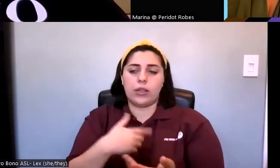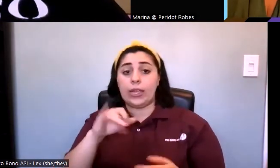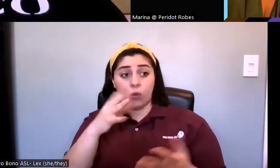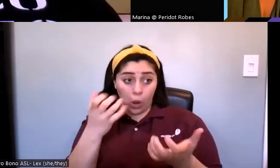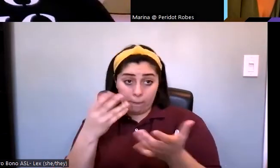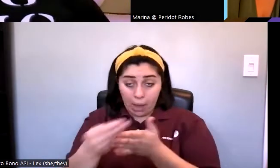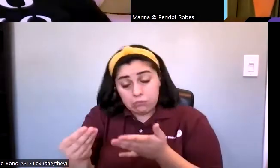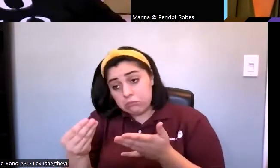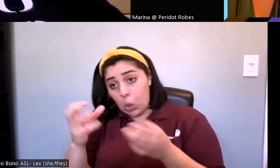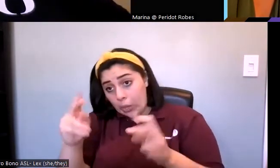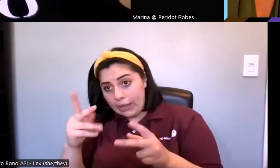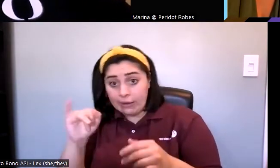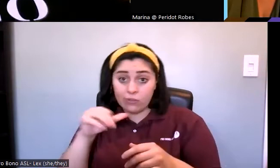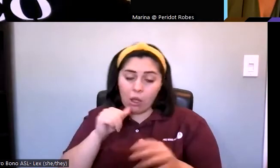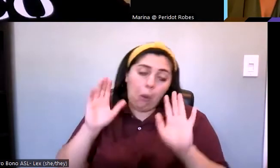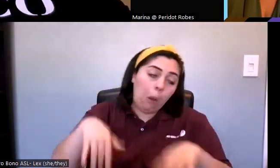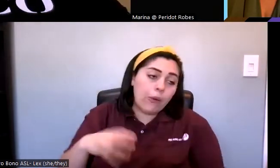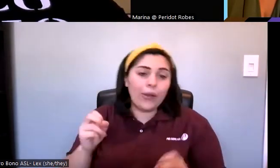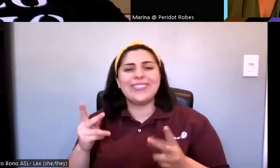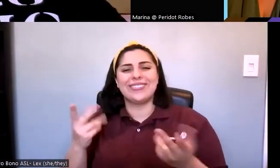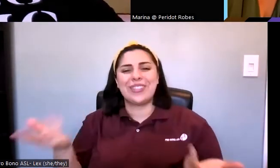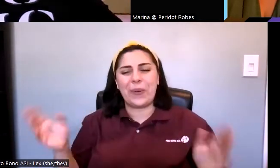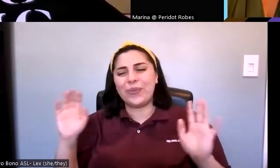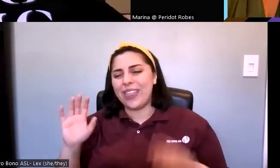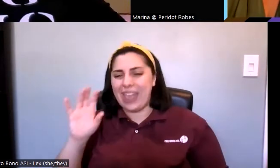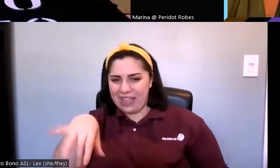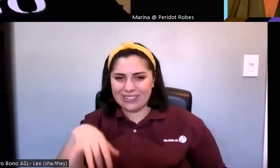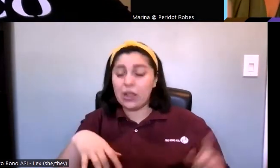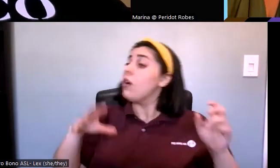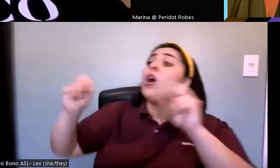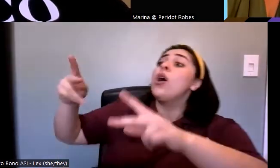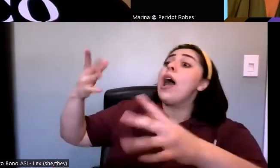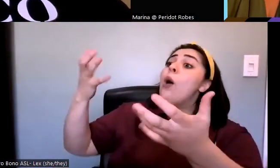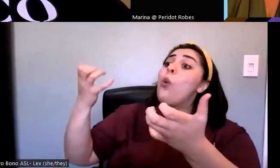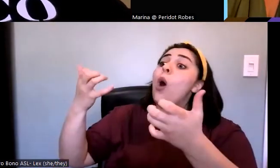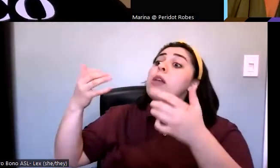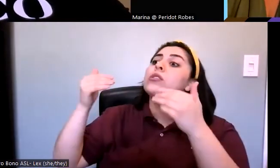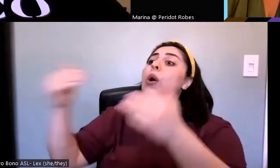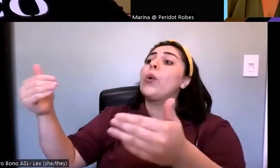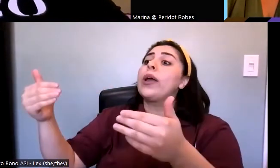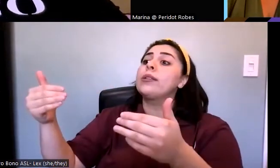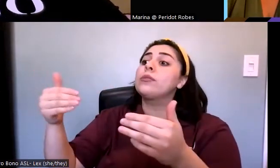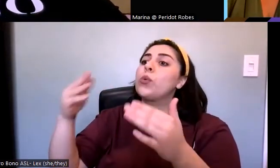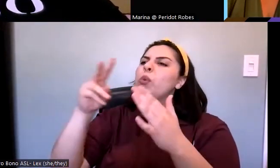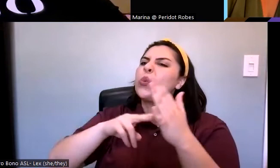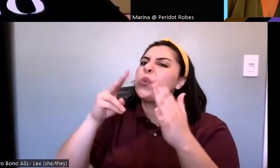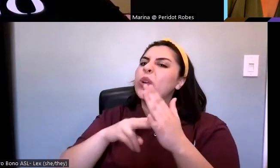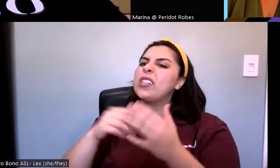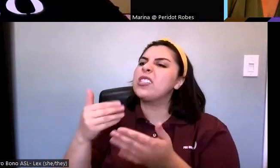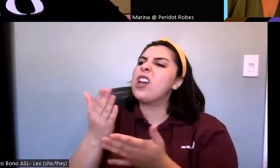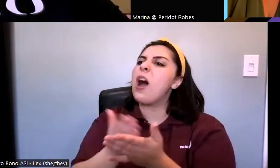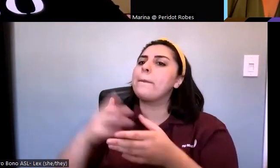know. Well, I want to read some more of the comments before we end, because, you know, you say you're not into marketing, but people are singing your praises